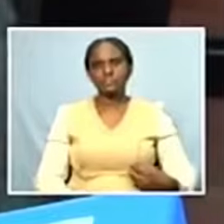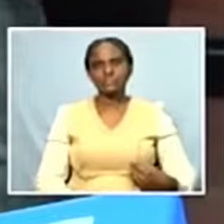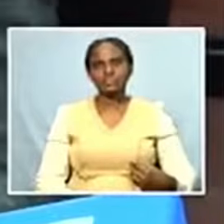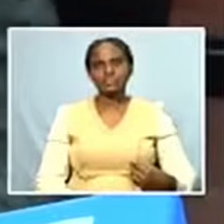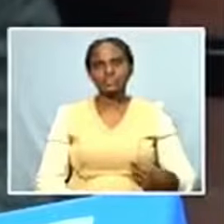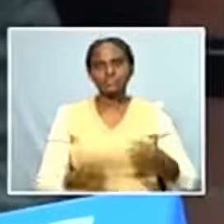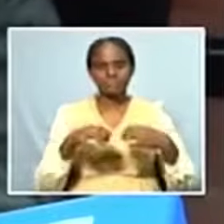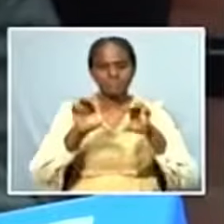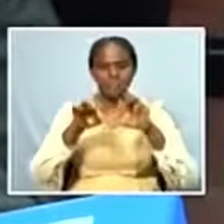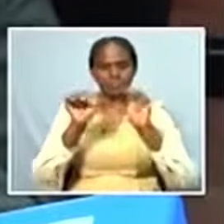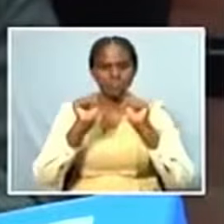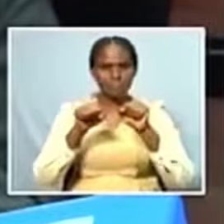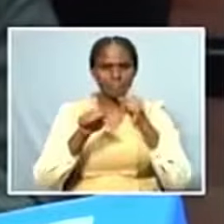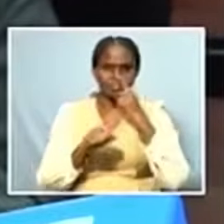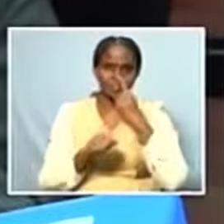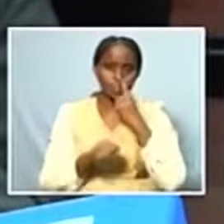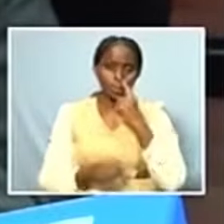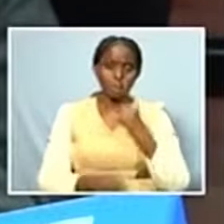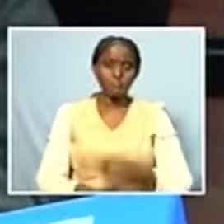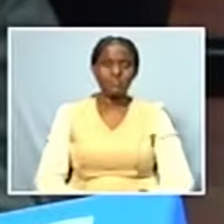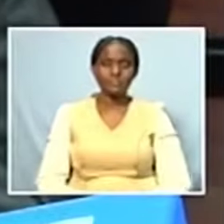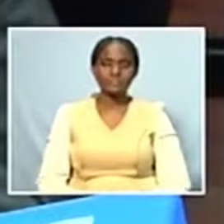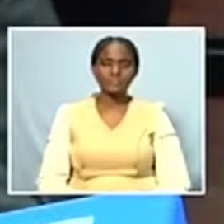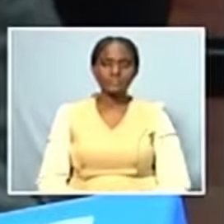You can proceed.